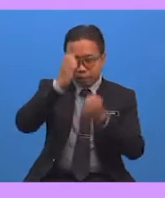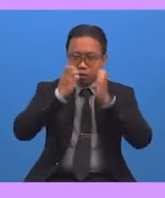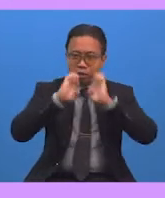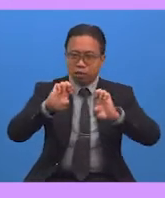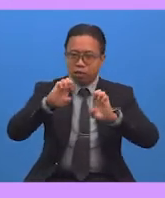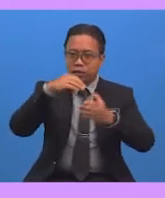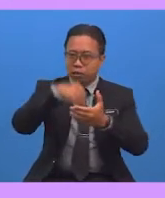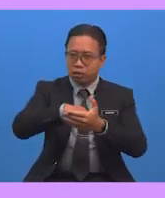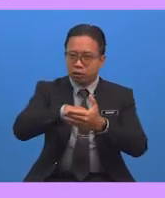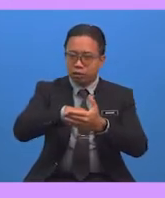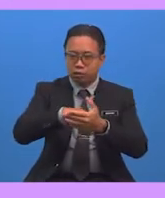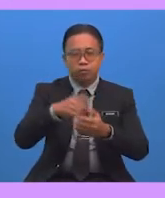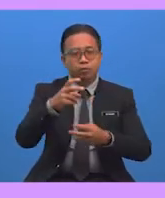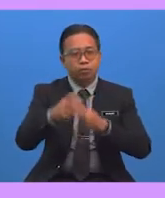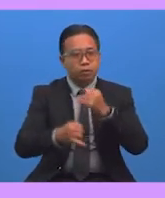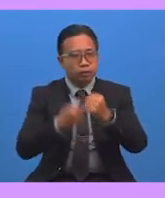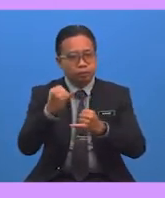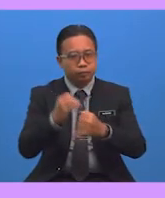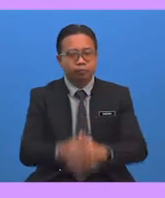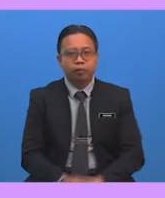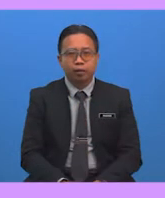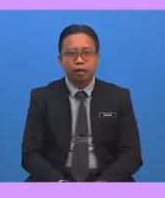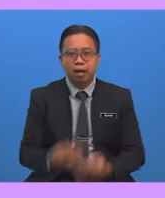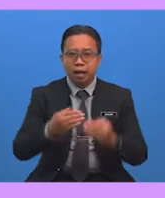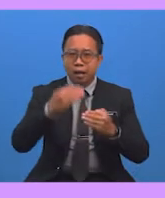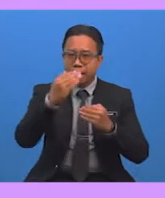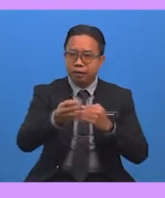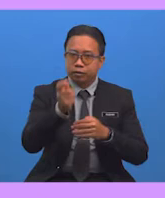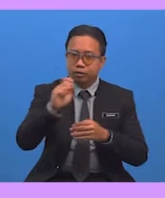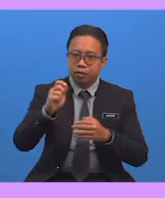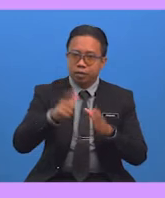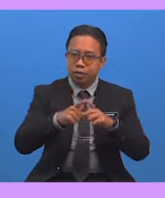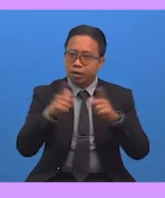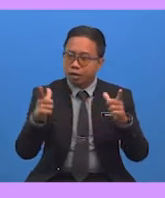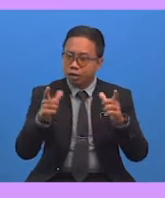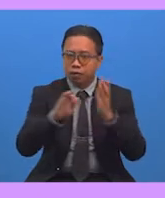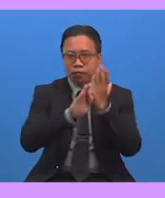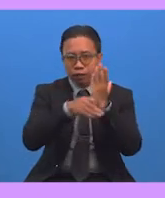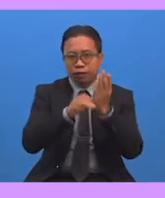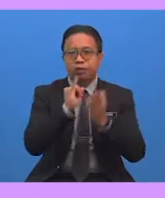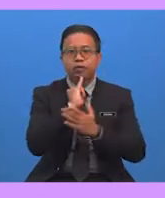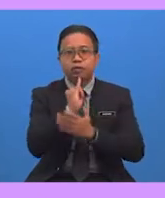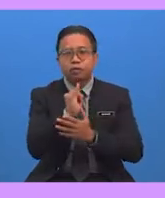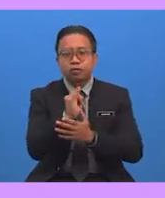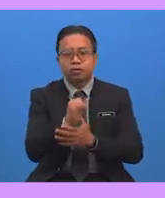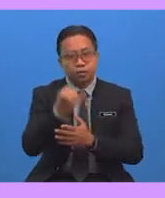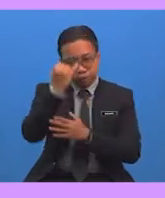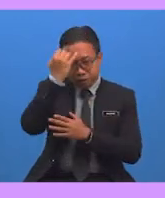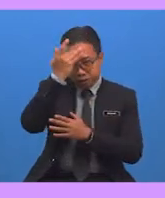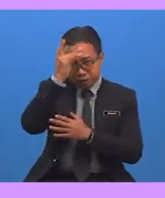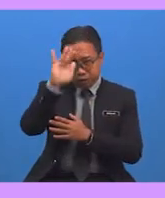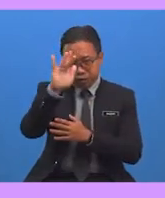in determining success. Next, the other factor to consider is